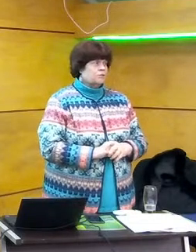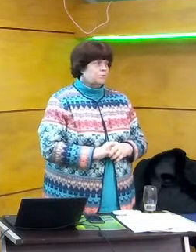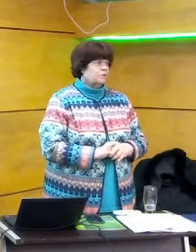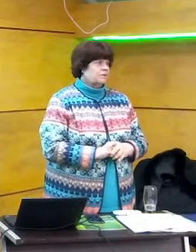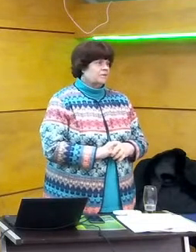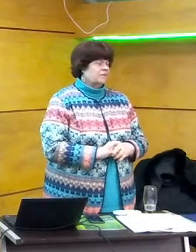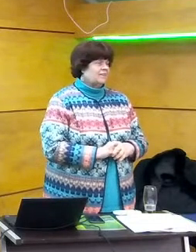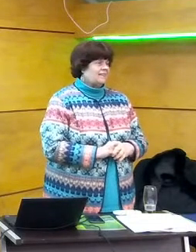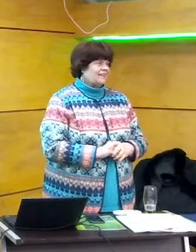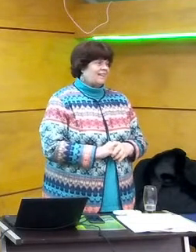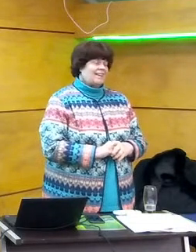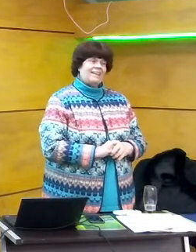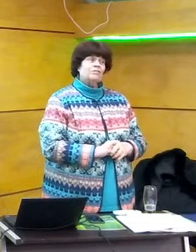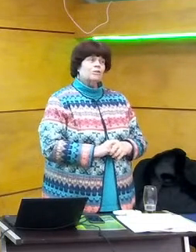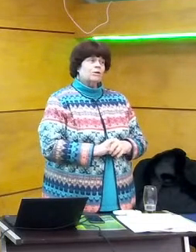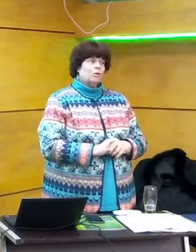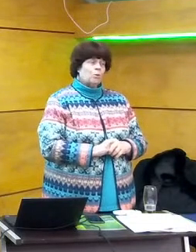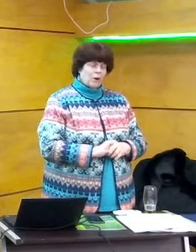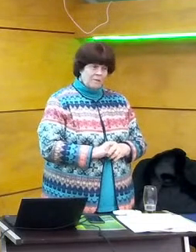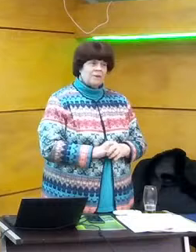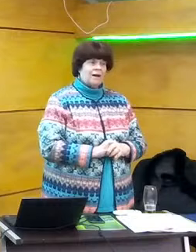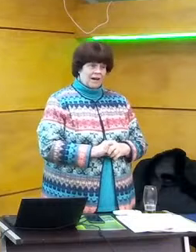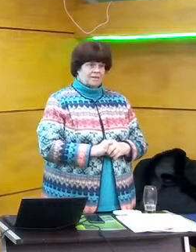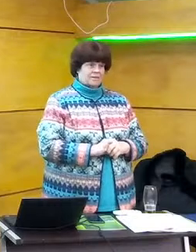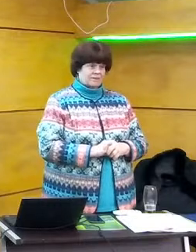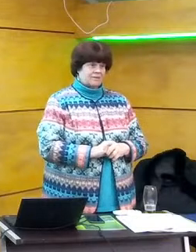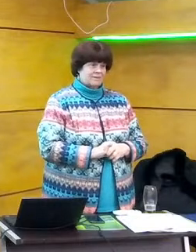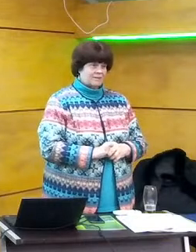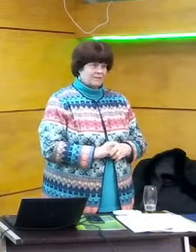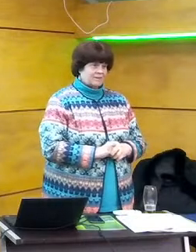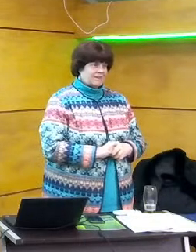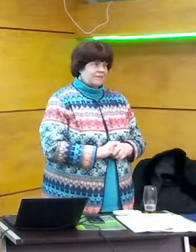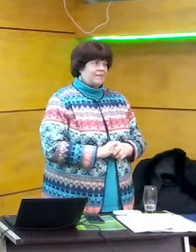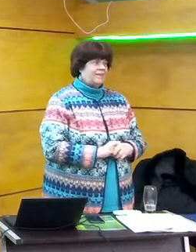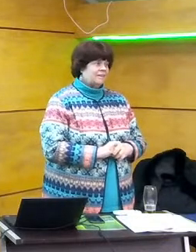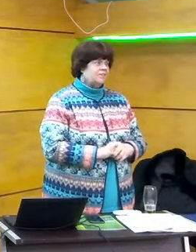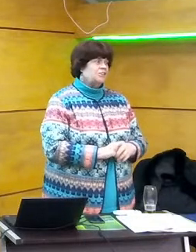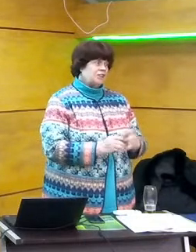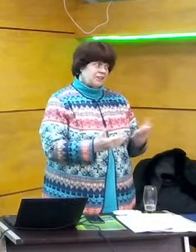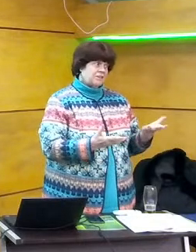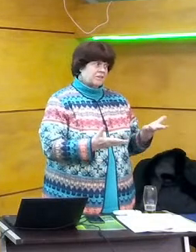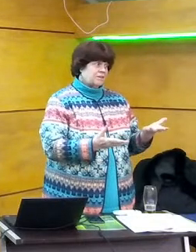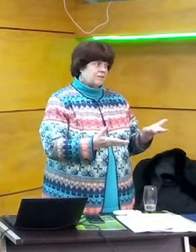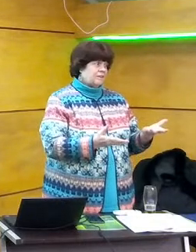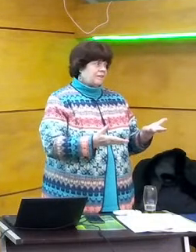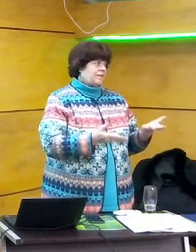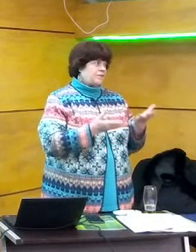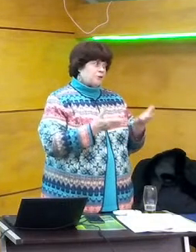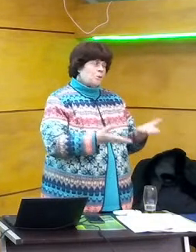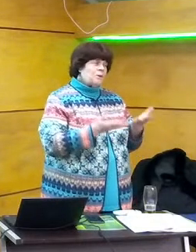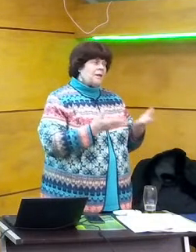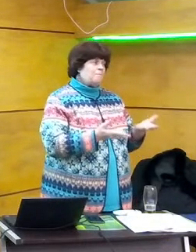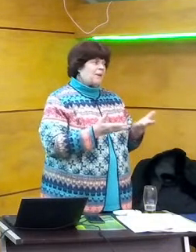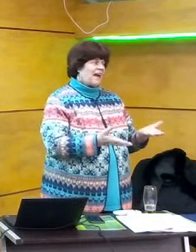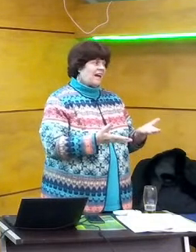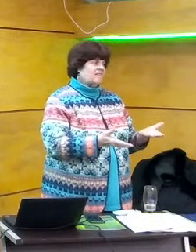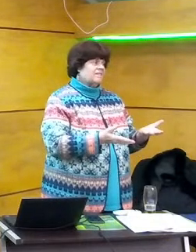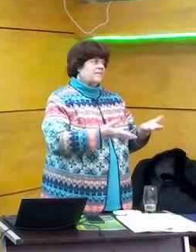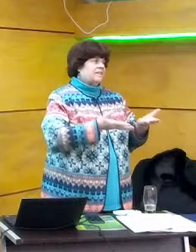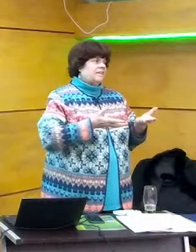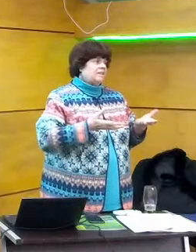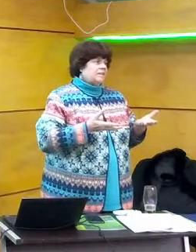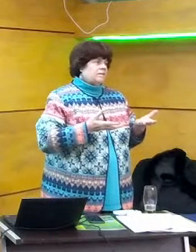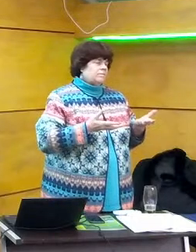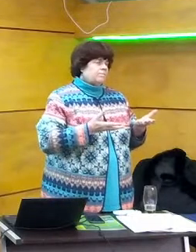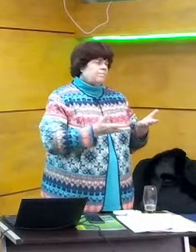in the schools is quite a bit higher. The English here, they don't get